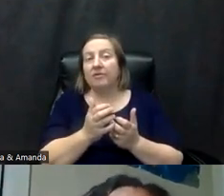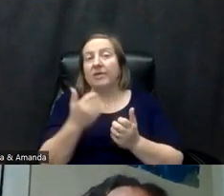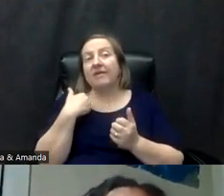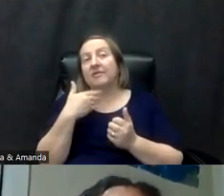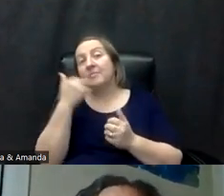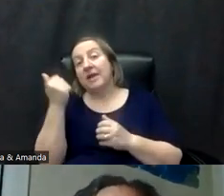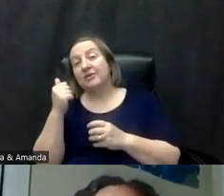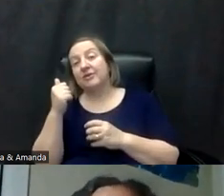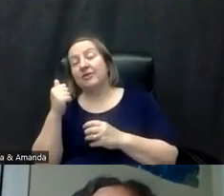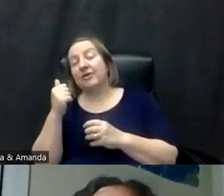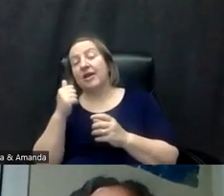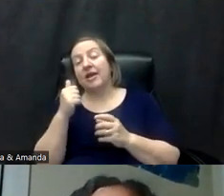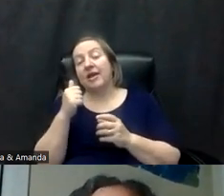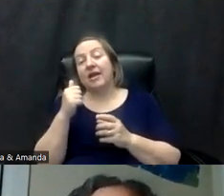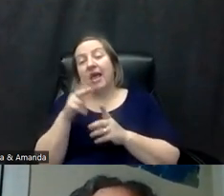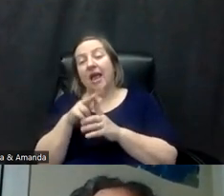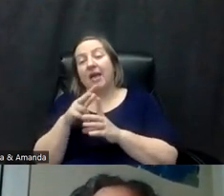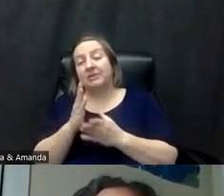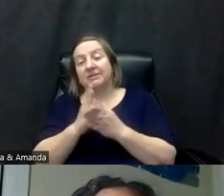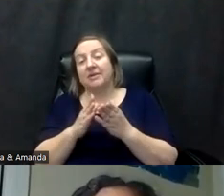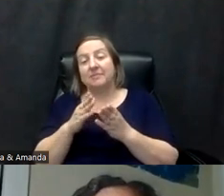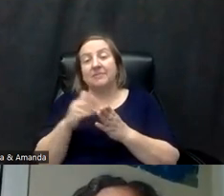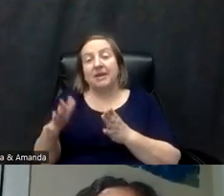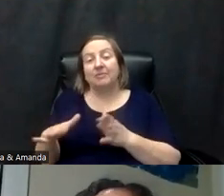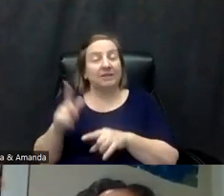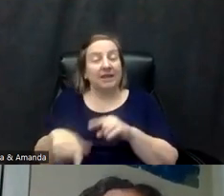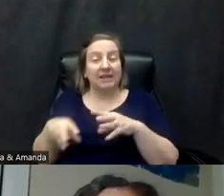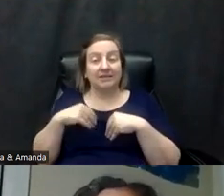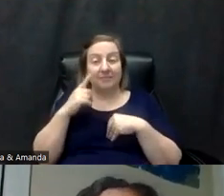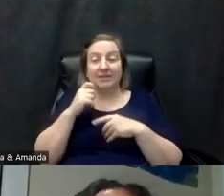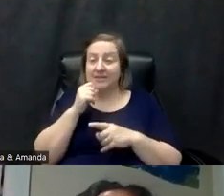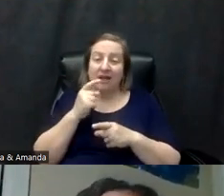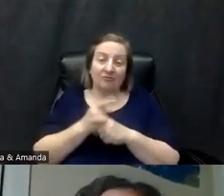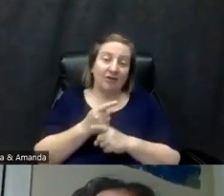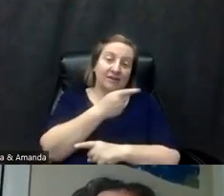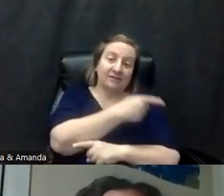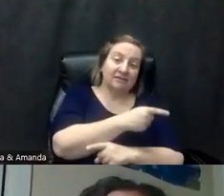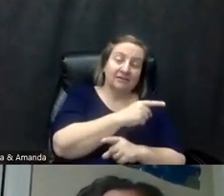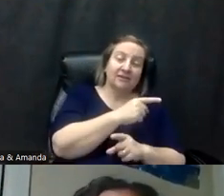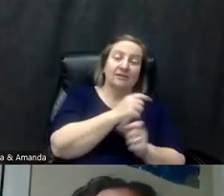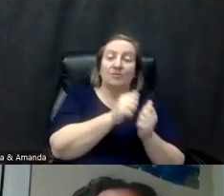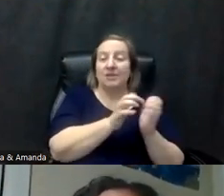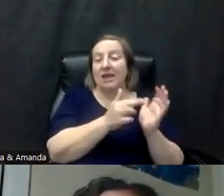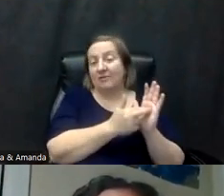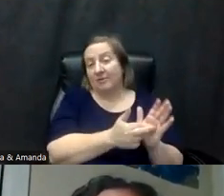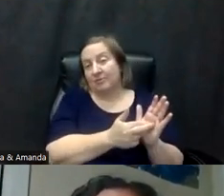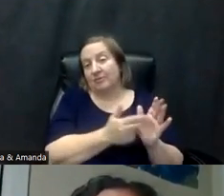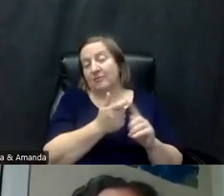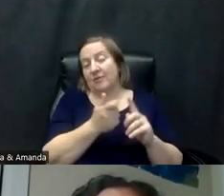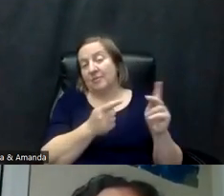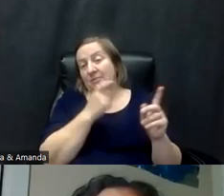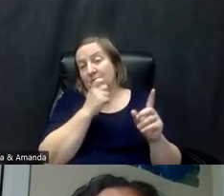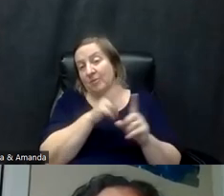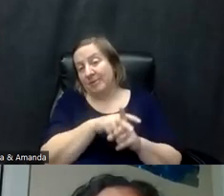applicants in some of those neighborhoods that they haven't been able to accept because they don't belong to the neighborhoods that are not being represented by people